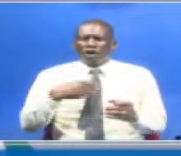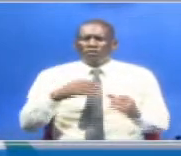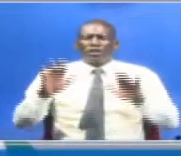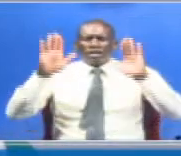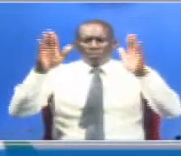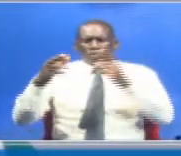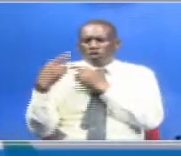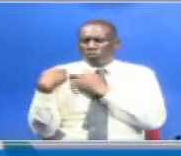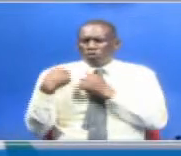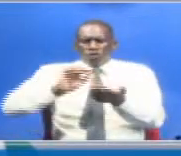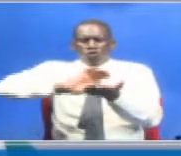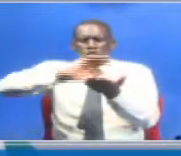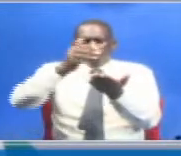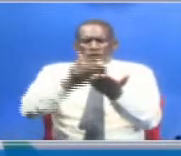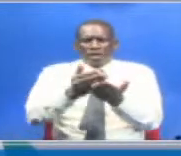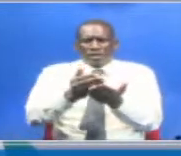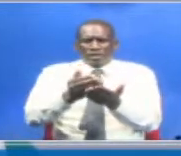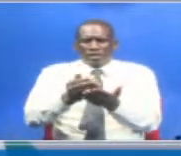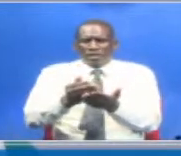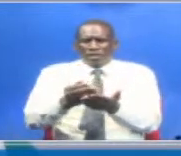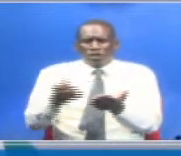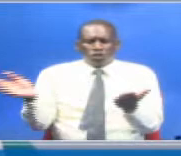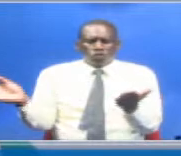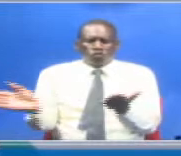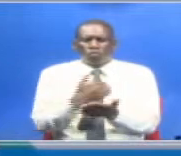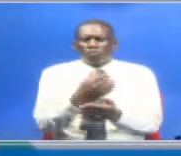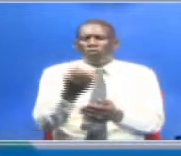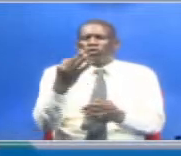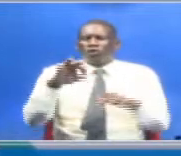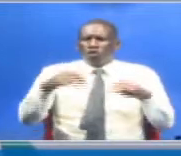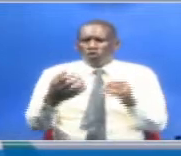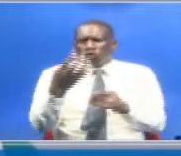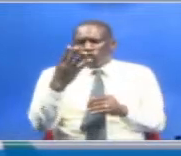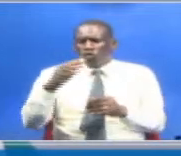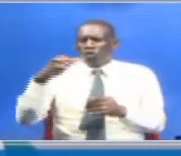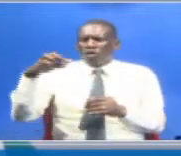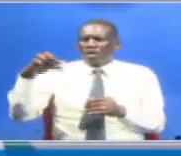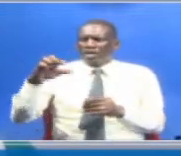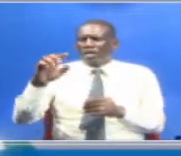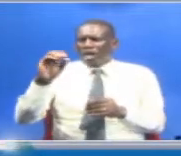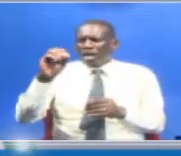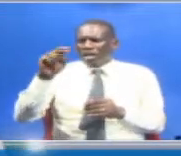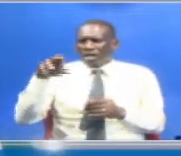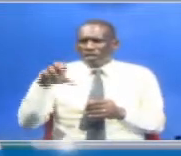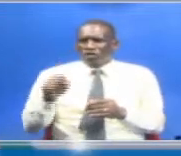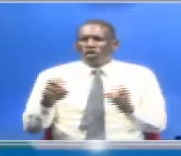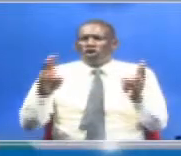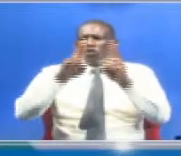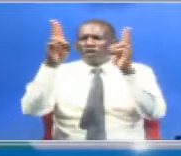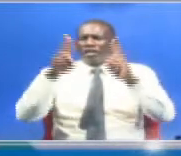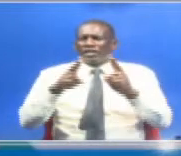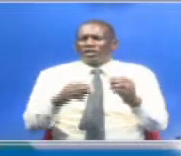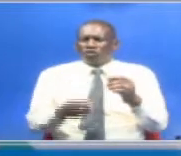the removal of 3 to 4 gigatons of global emissions by 2030.